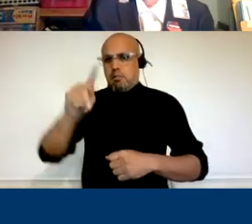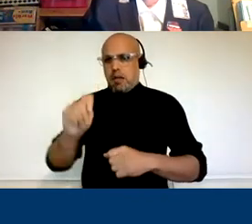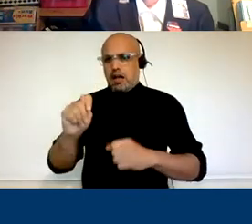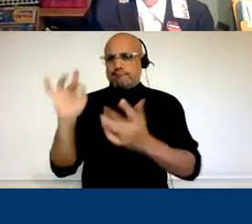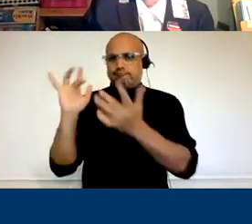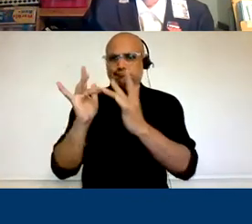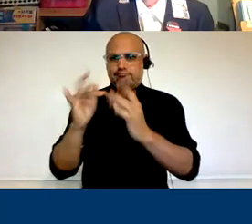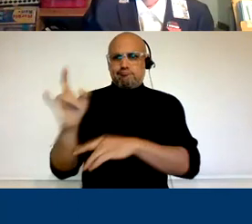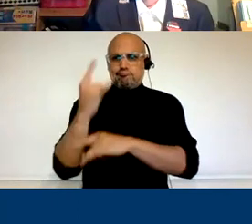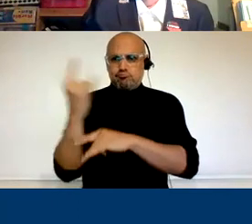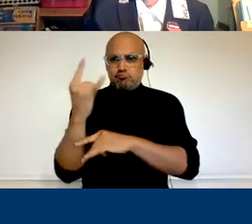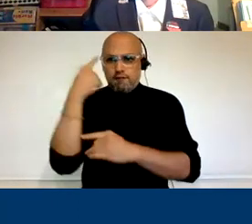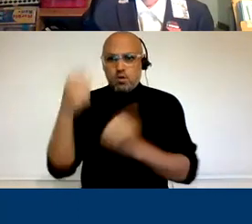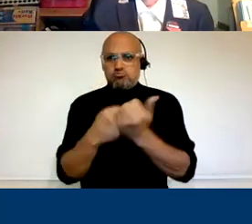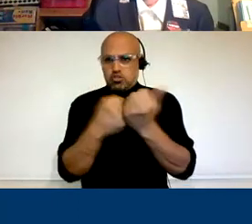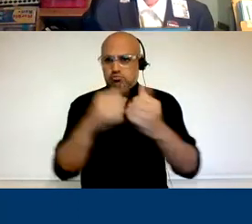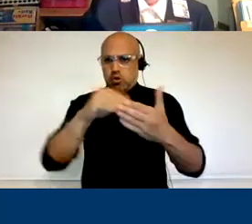and education.